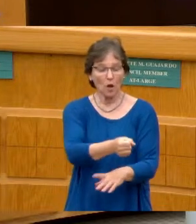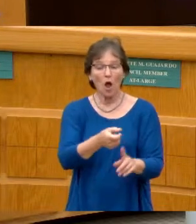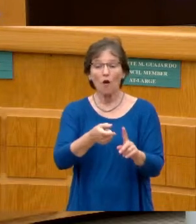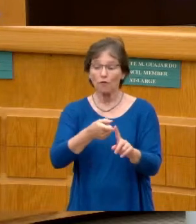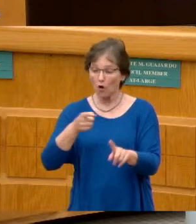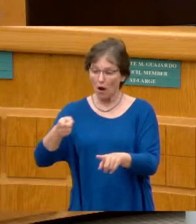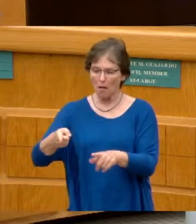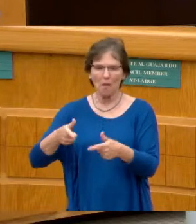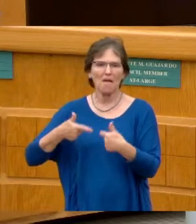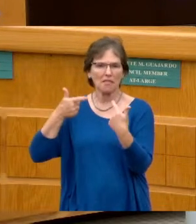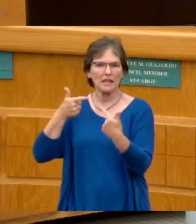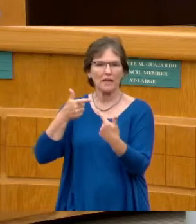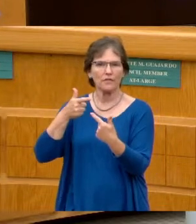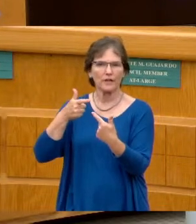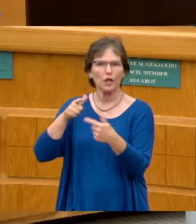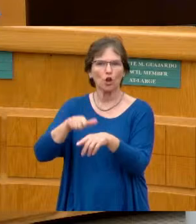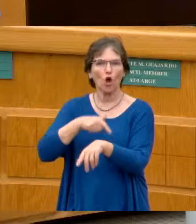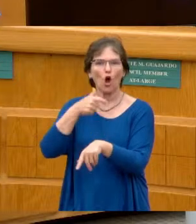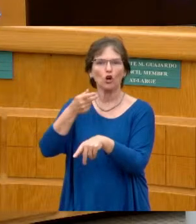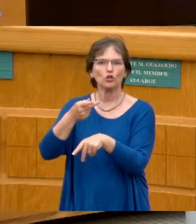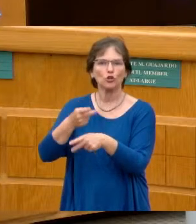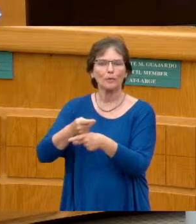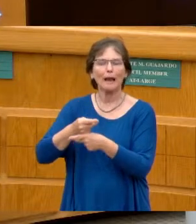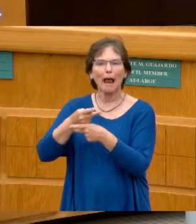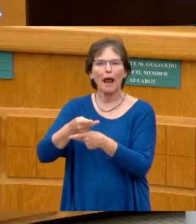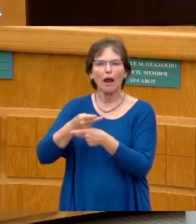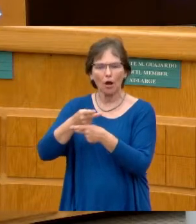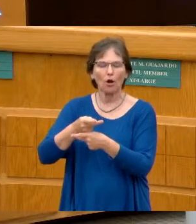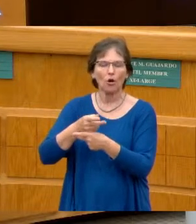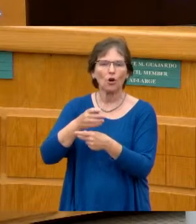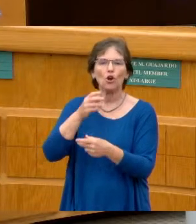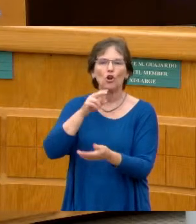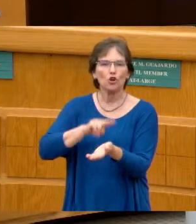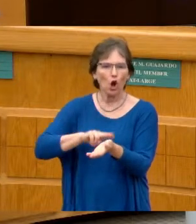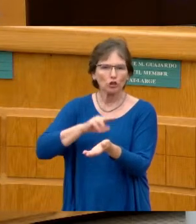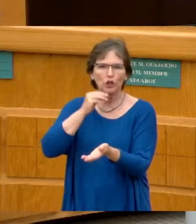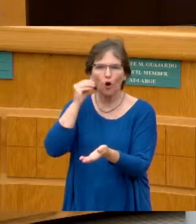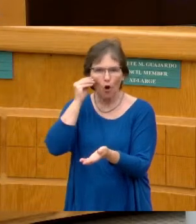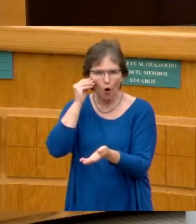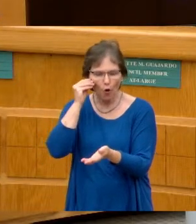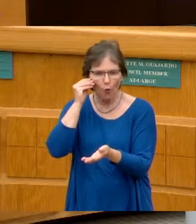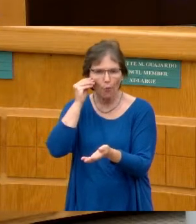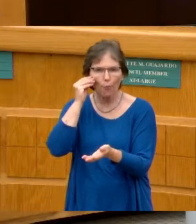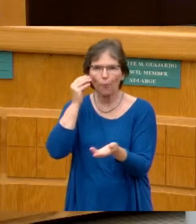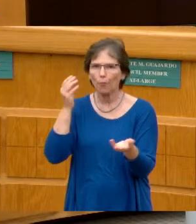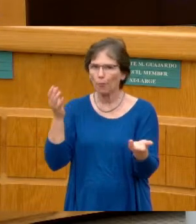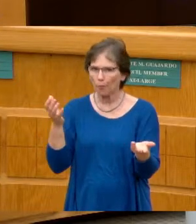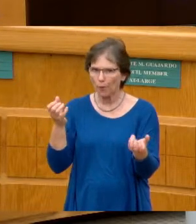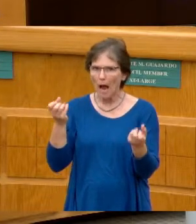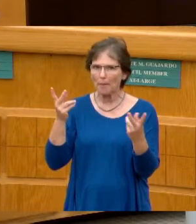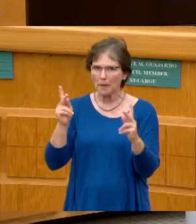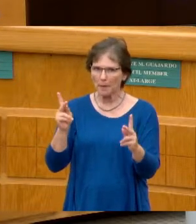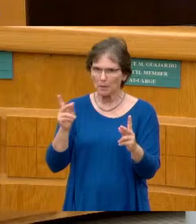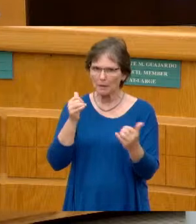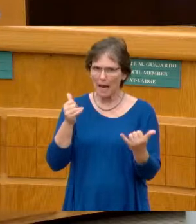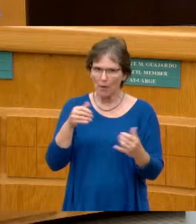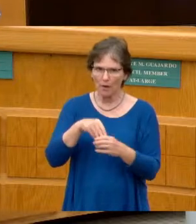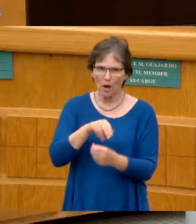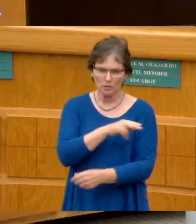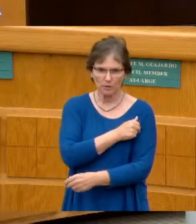it's an antigen or antibody, if it meets the criteria, we count it as a confirmed case. So, Thank